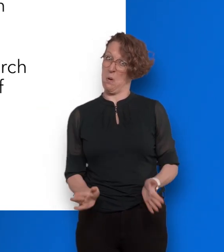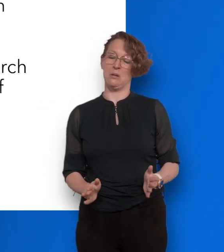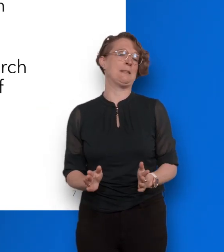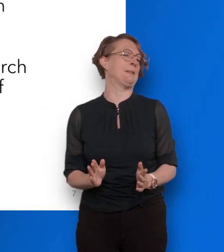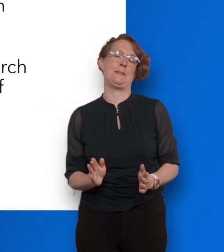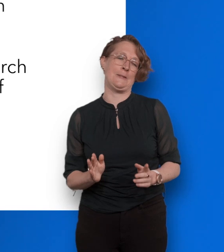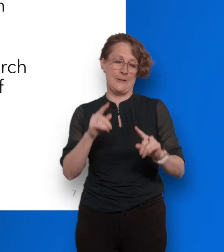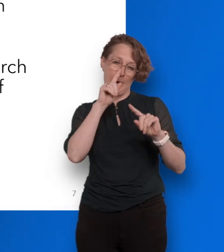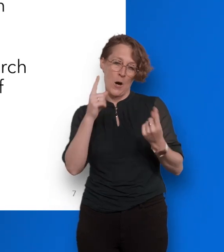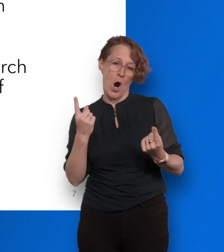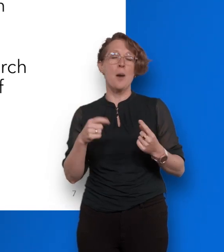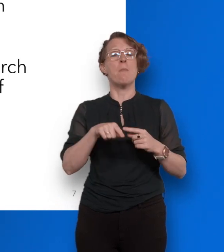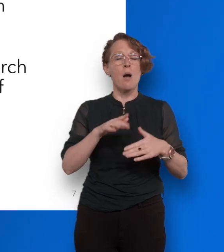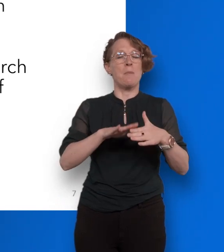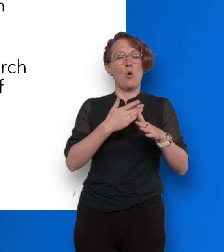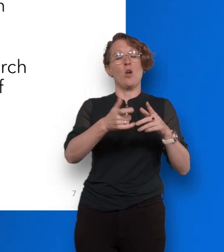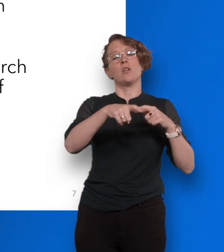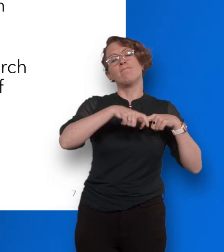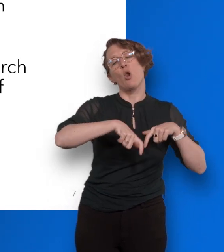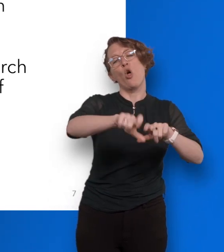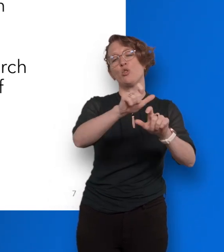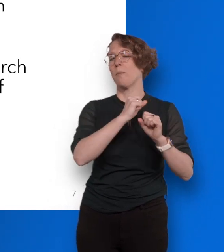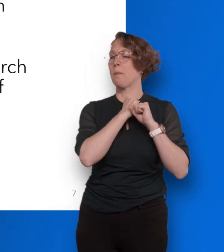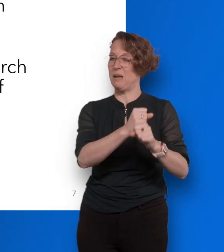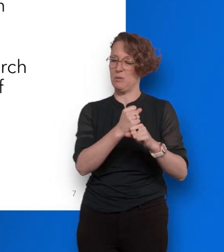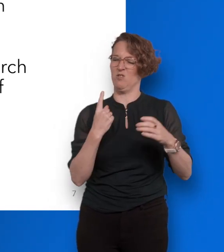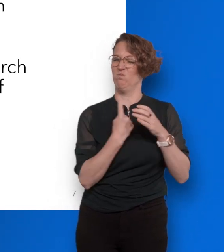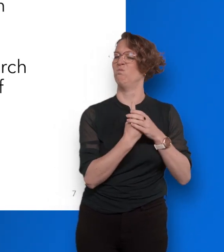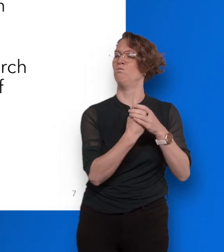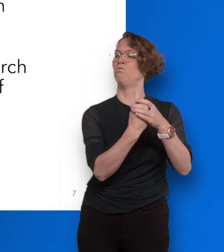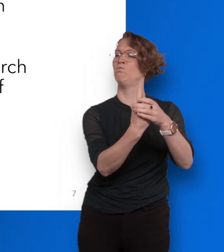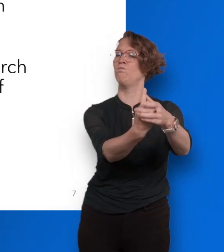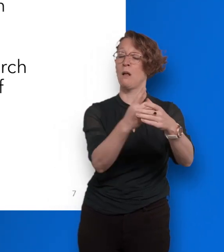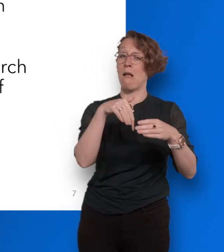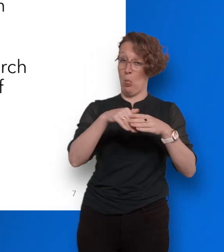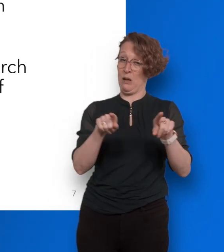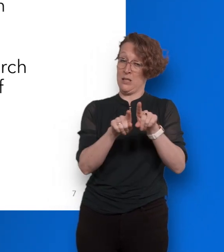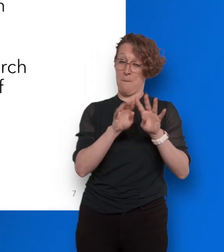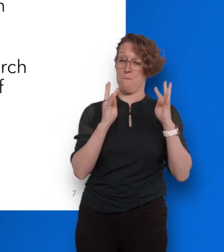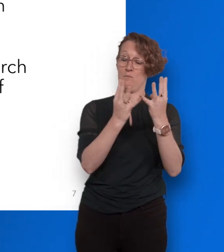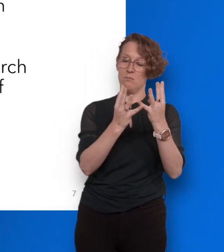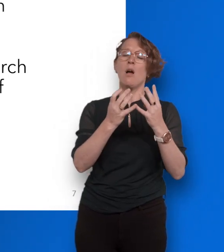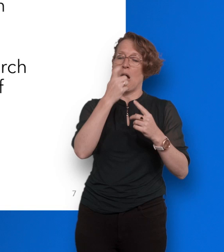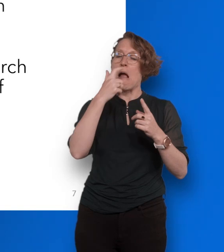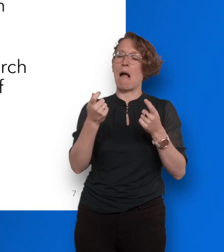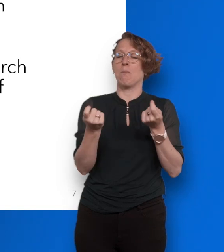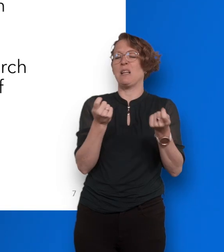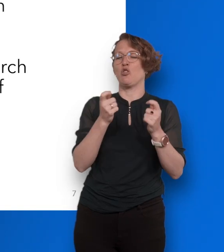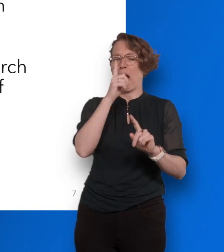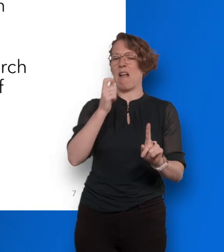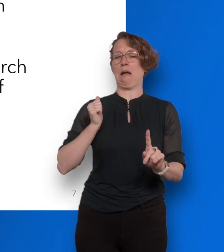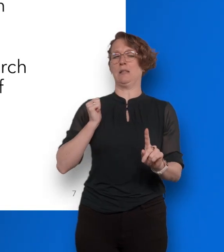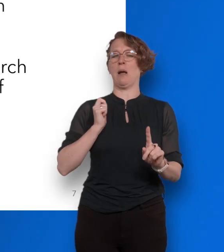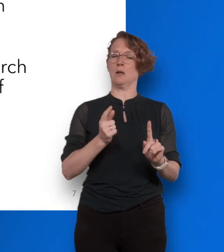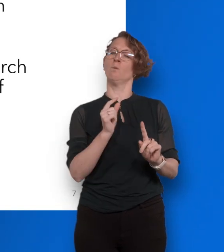se, but there's that longer term commitment. So there's a bit more sort of wiggle room in terms of managing and setting